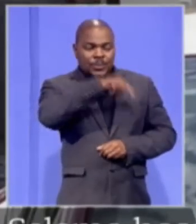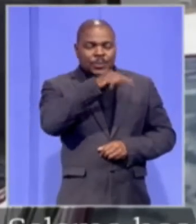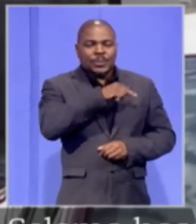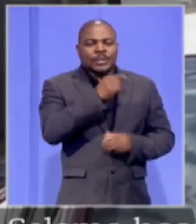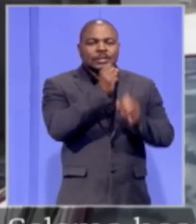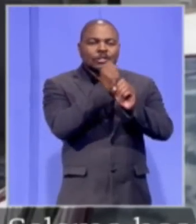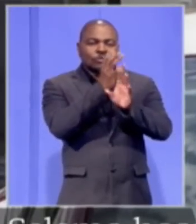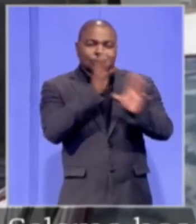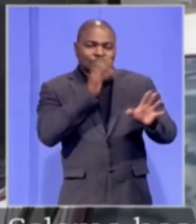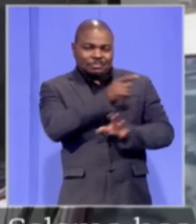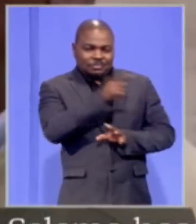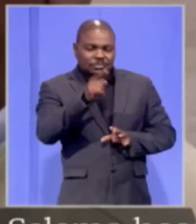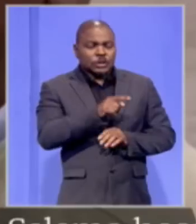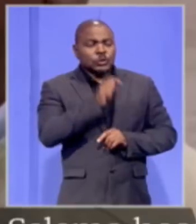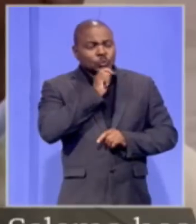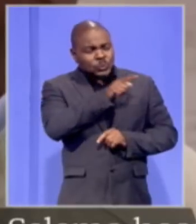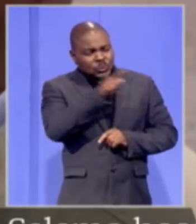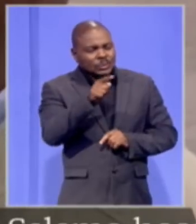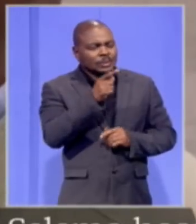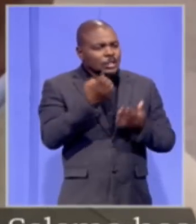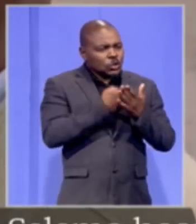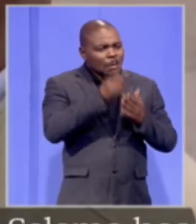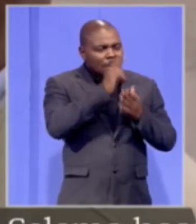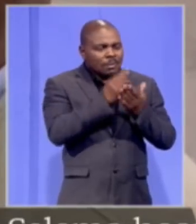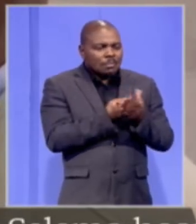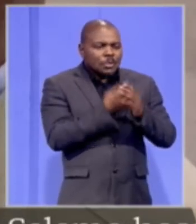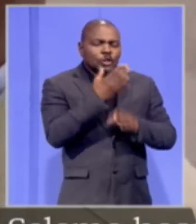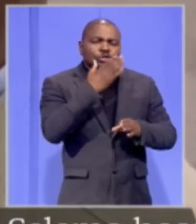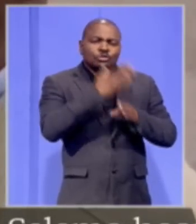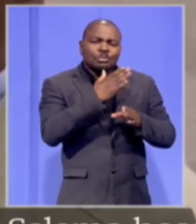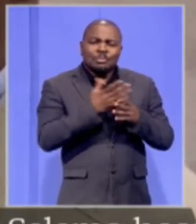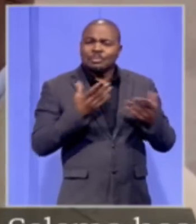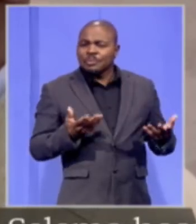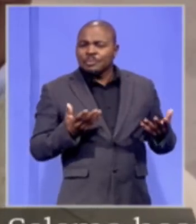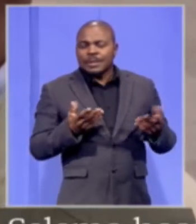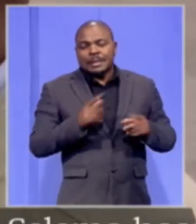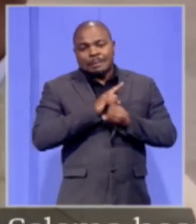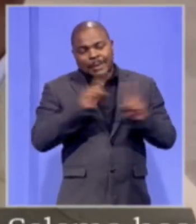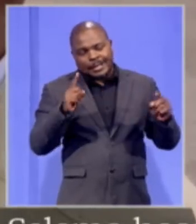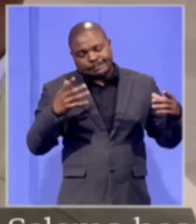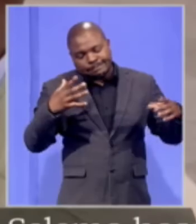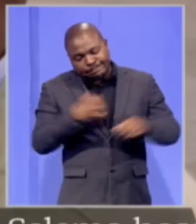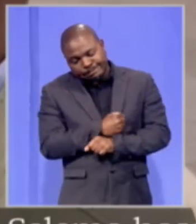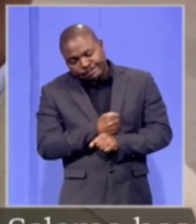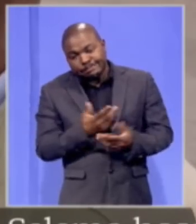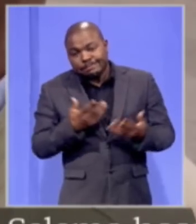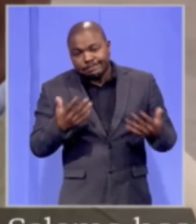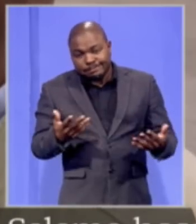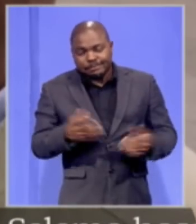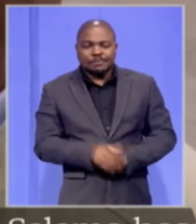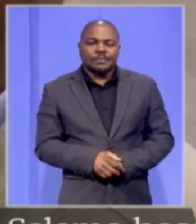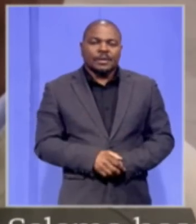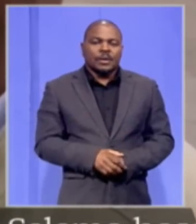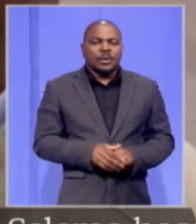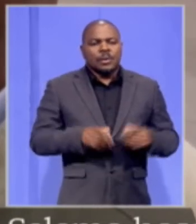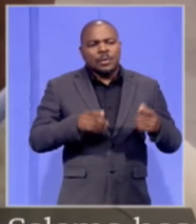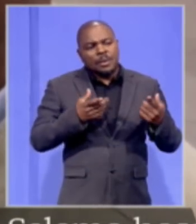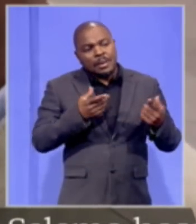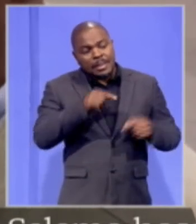business is supposed to be creating jobs, you see. It is unfortunate, but it's not something that cannot